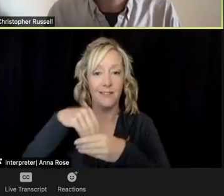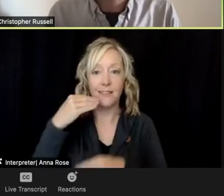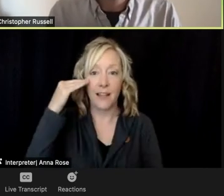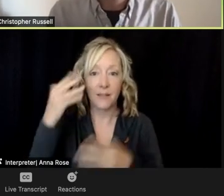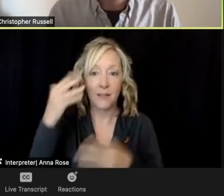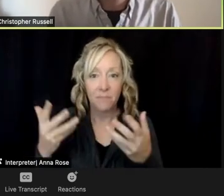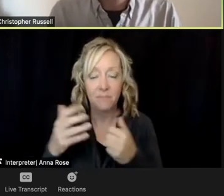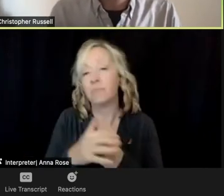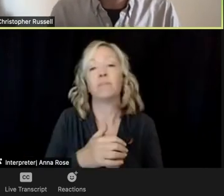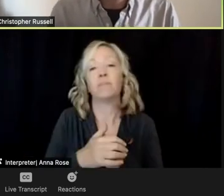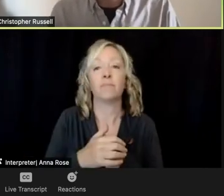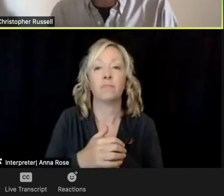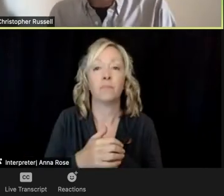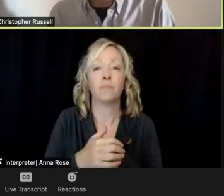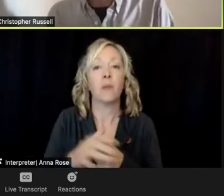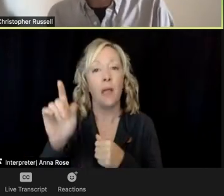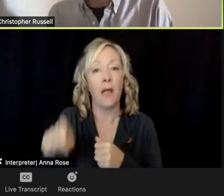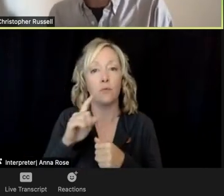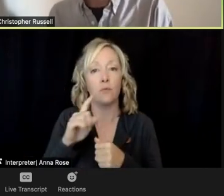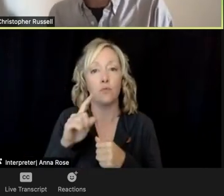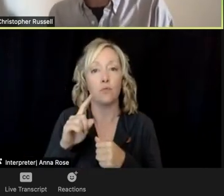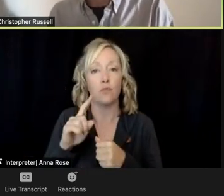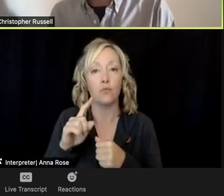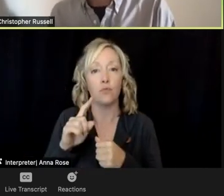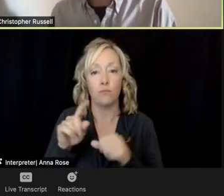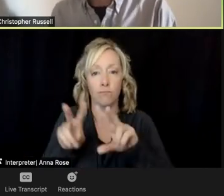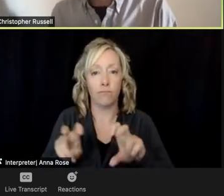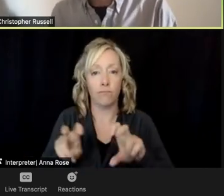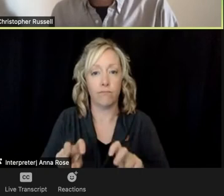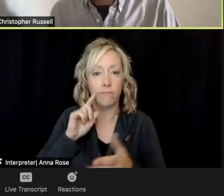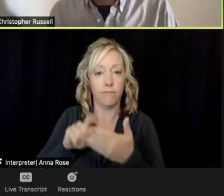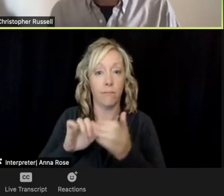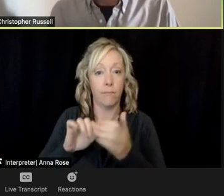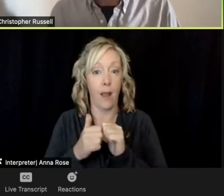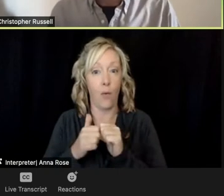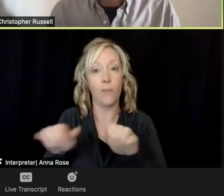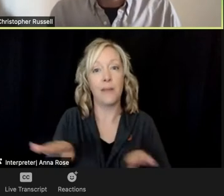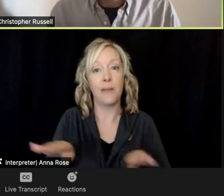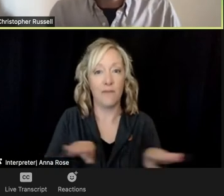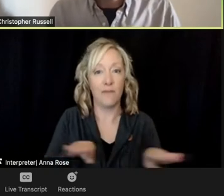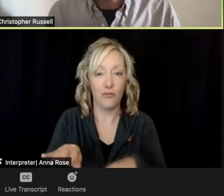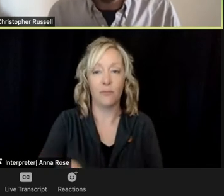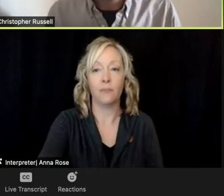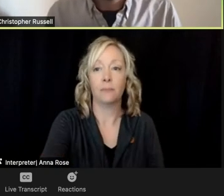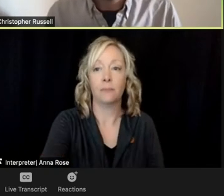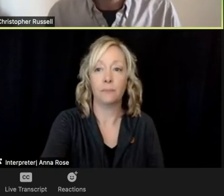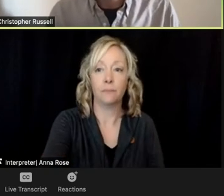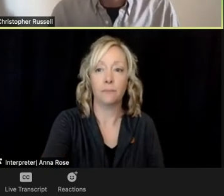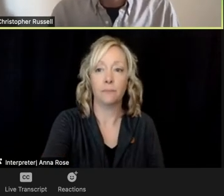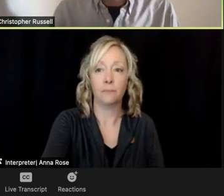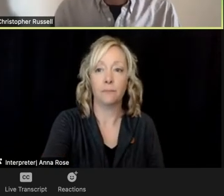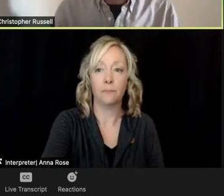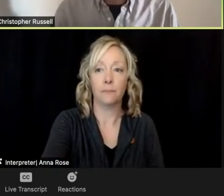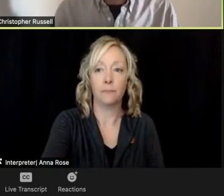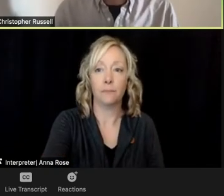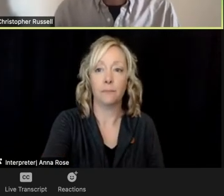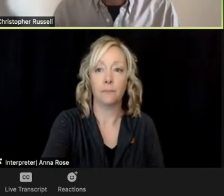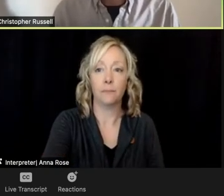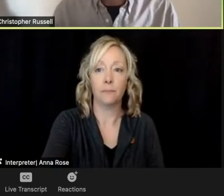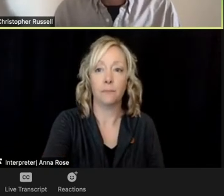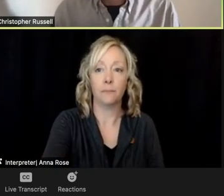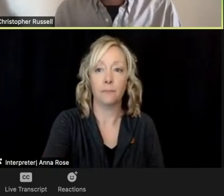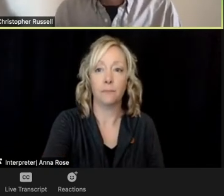a neurological level. We have to be able to tell on a behavioral level. Of course, that's what CVI range assessment is,